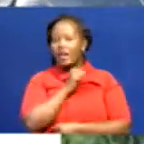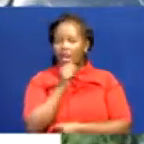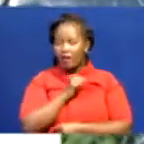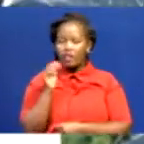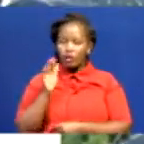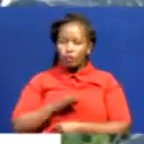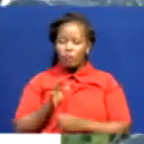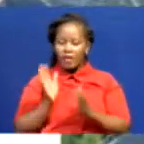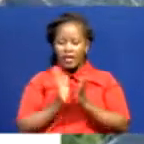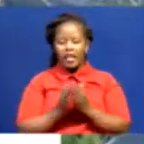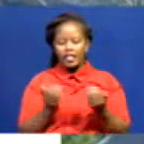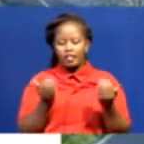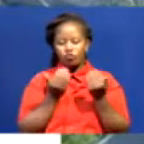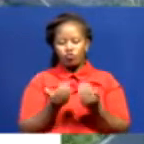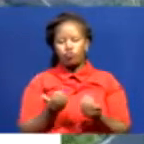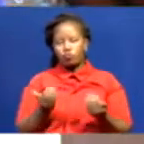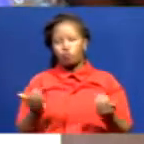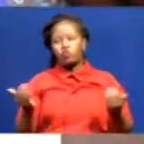children.